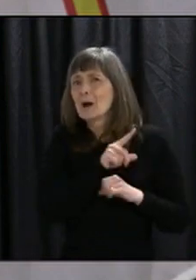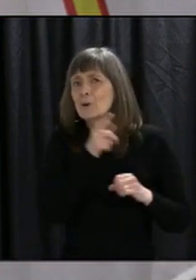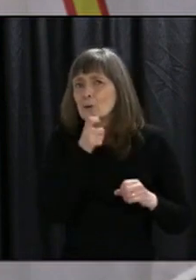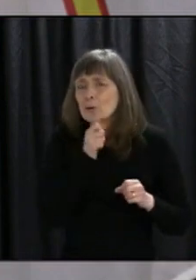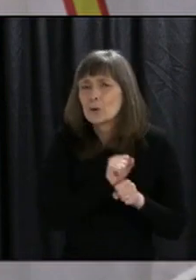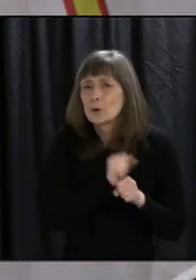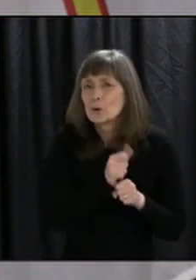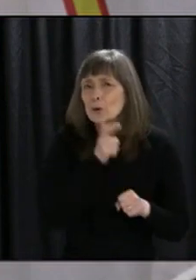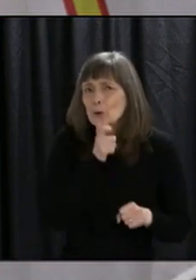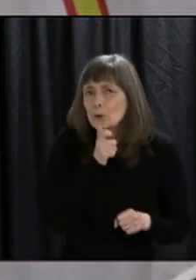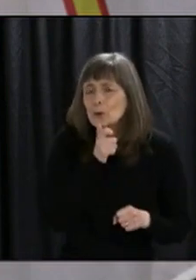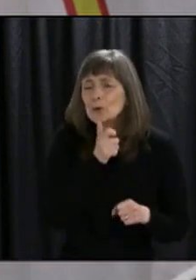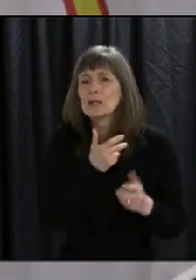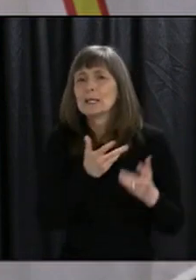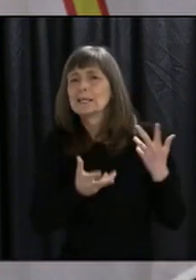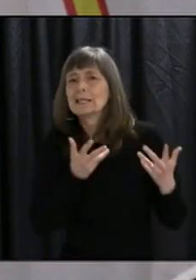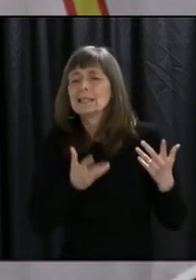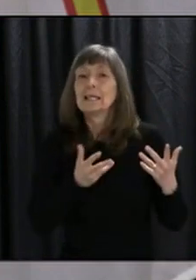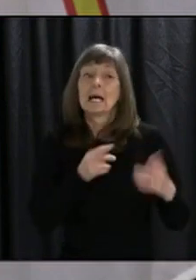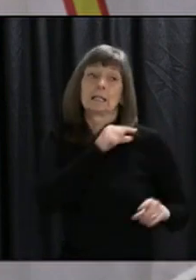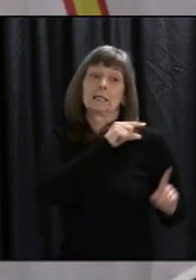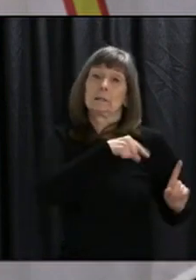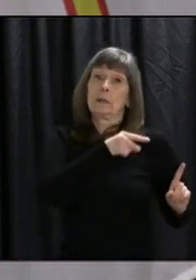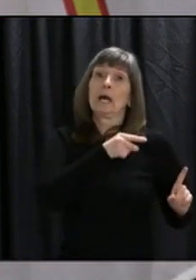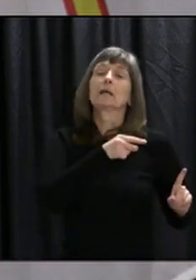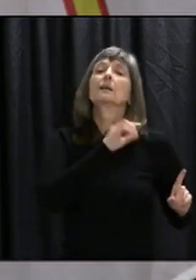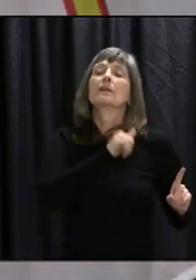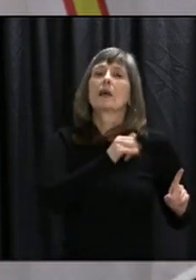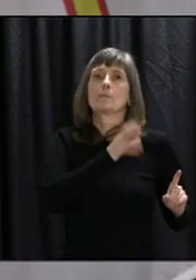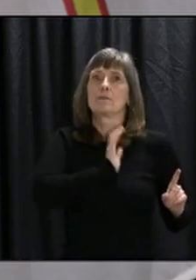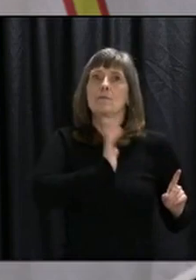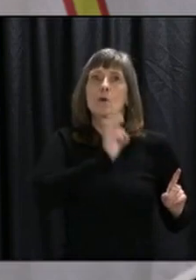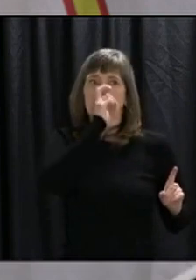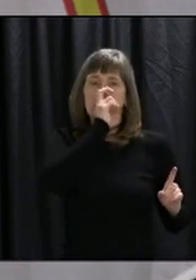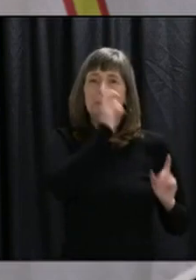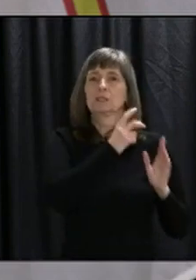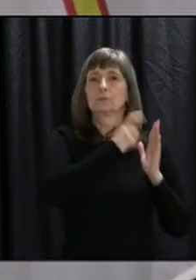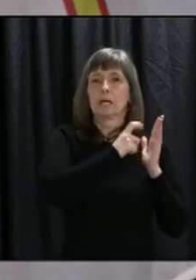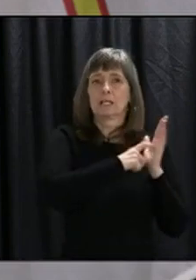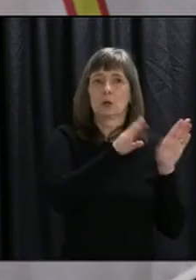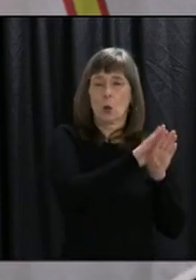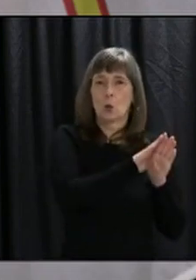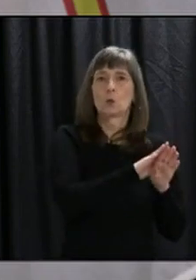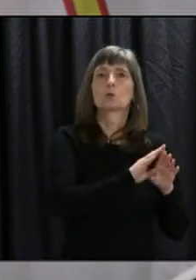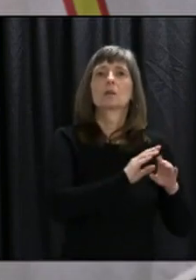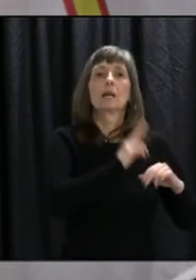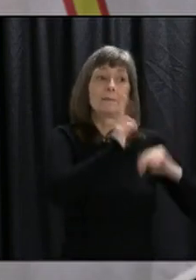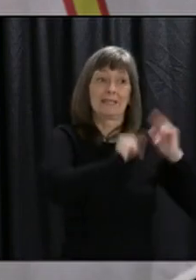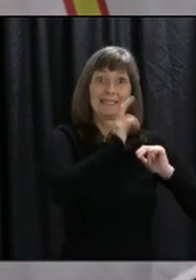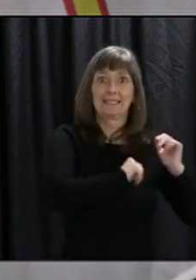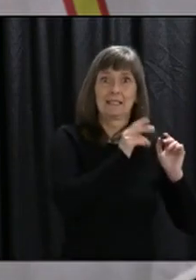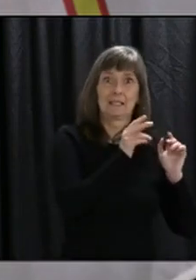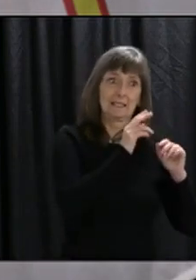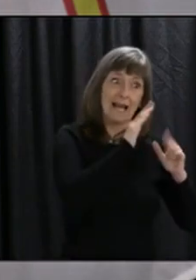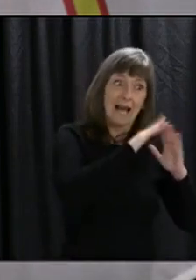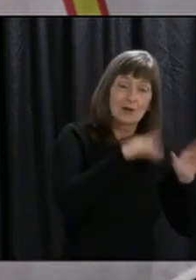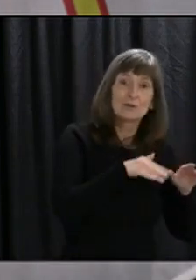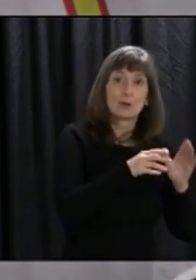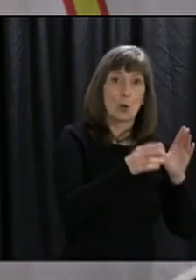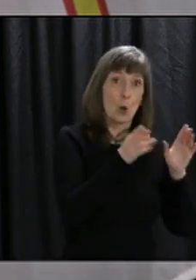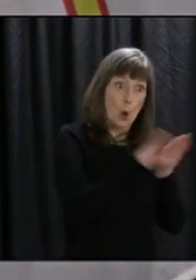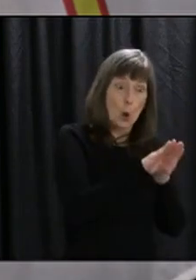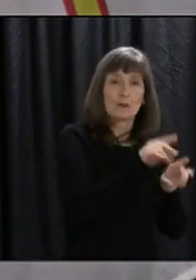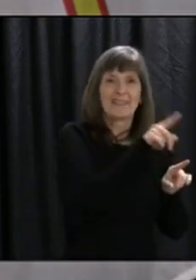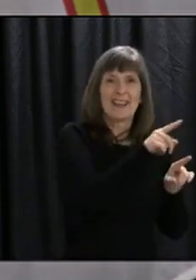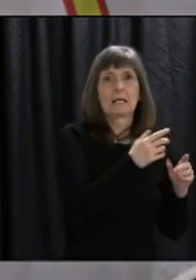restrictions around residential home construction and the mining industry. So we are connected in some ways, regardless